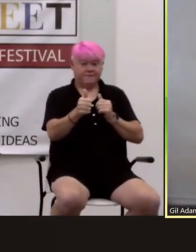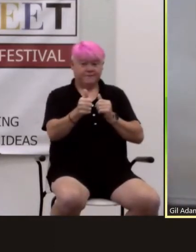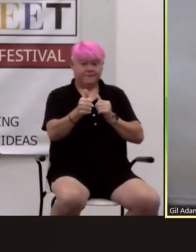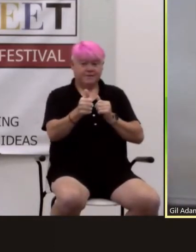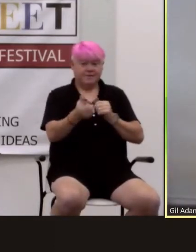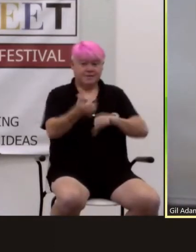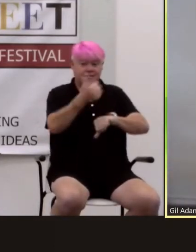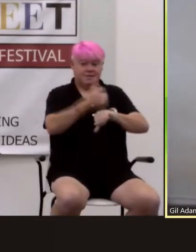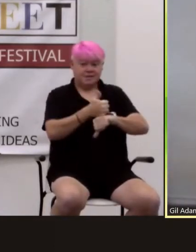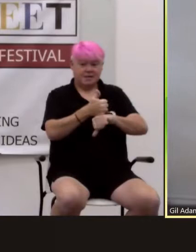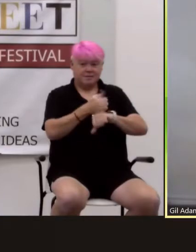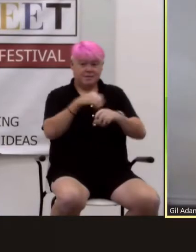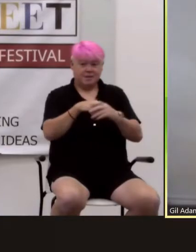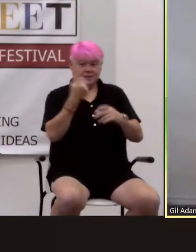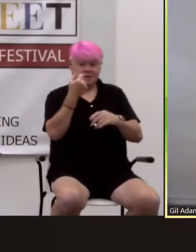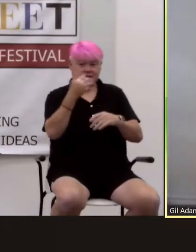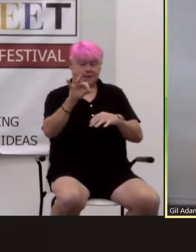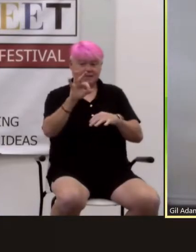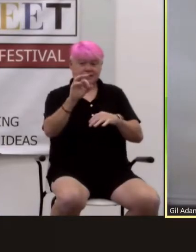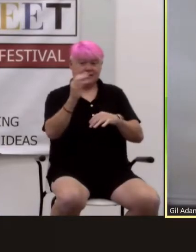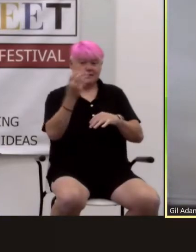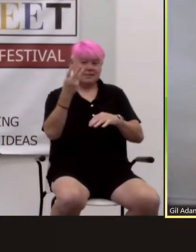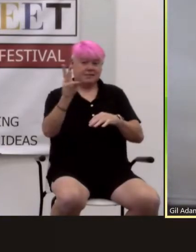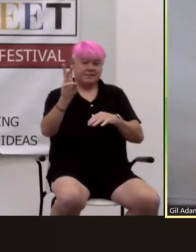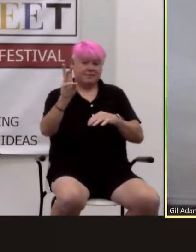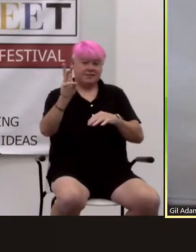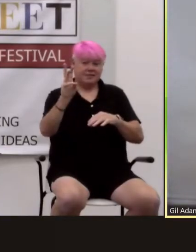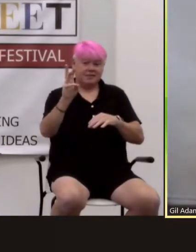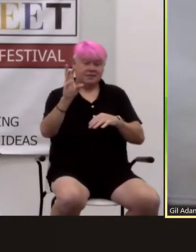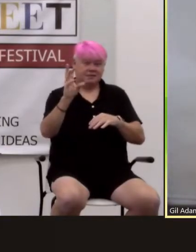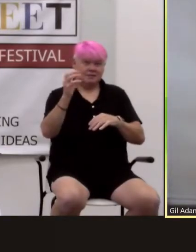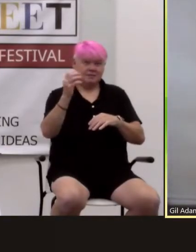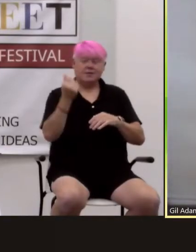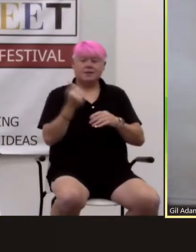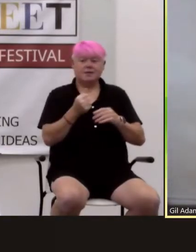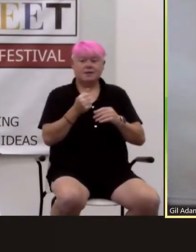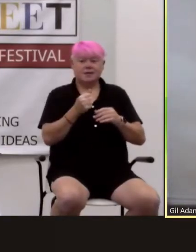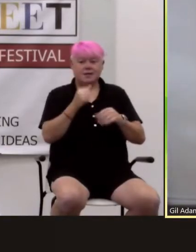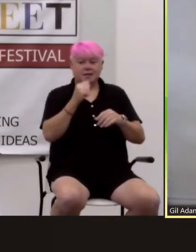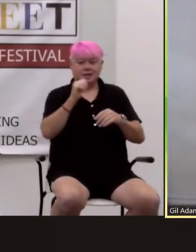in 1917 between the areas. It's set in Alberta,